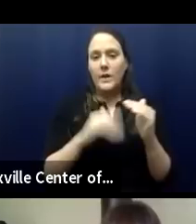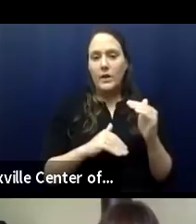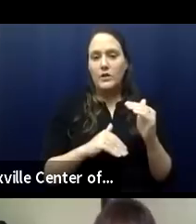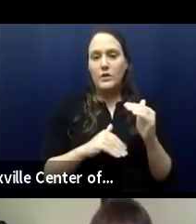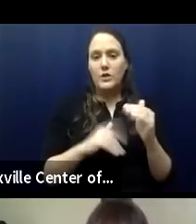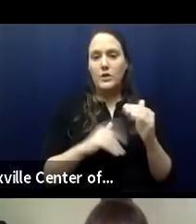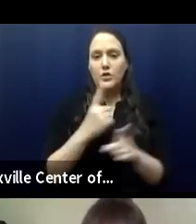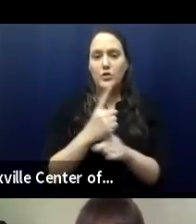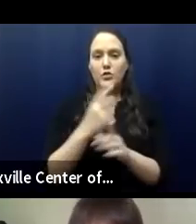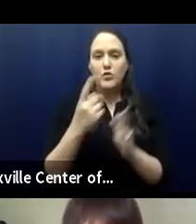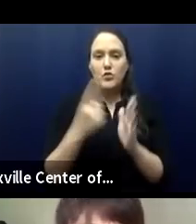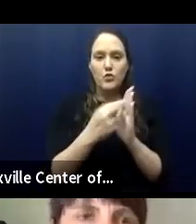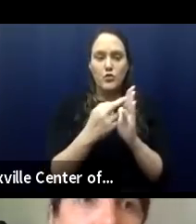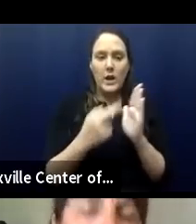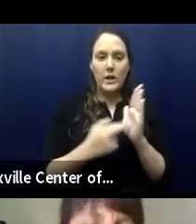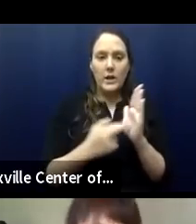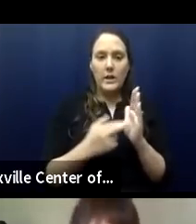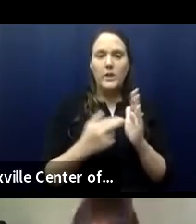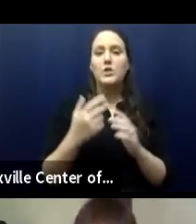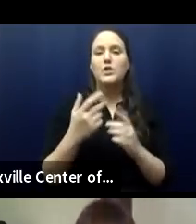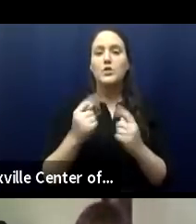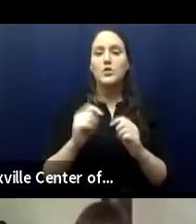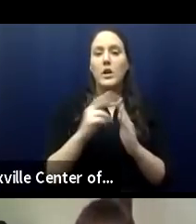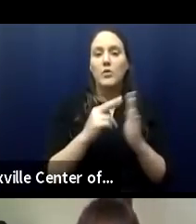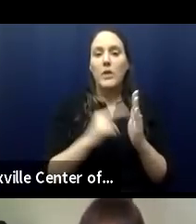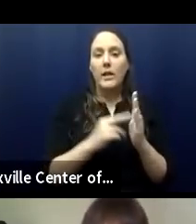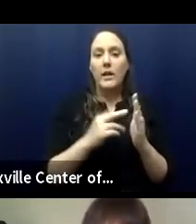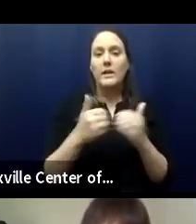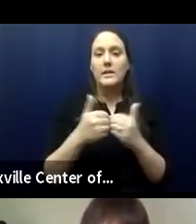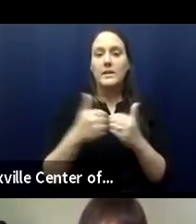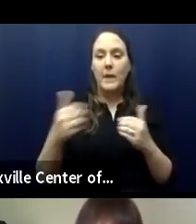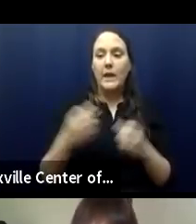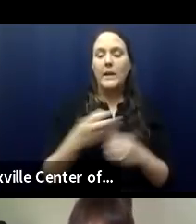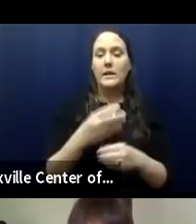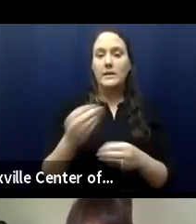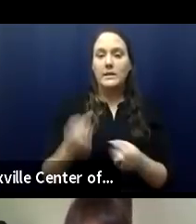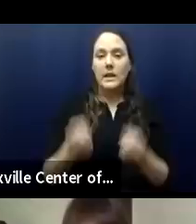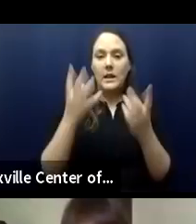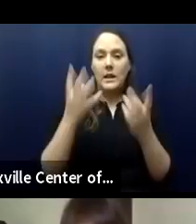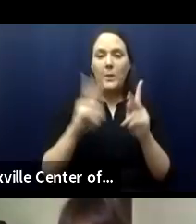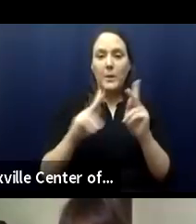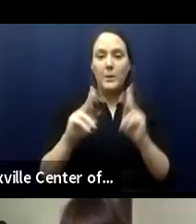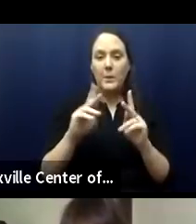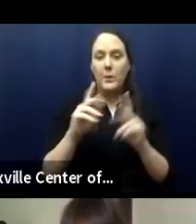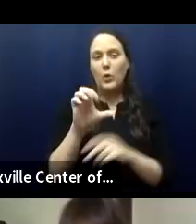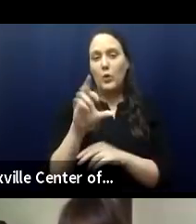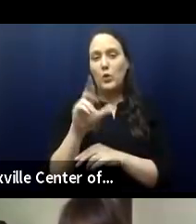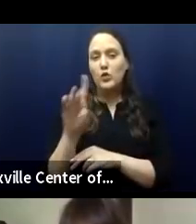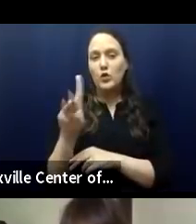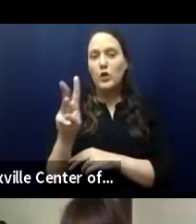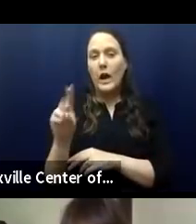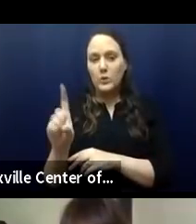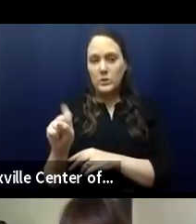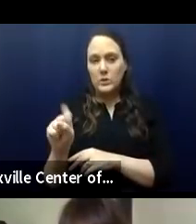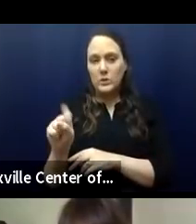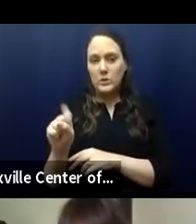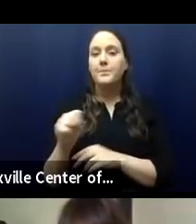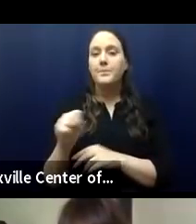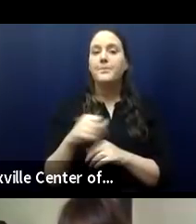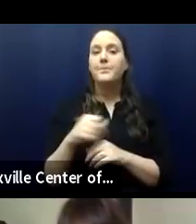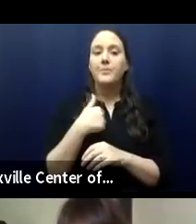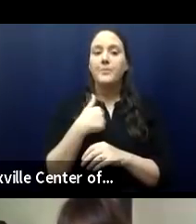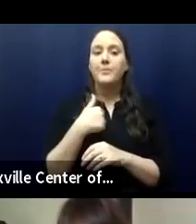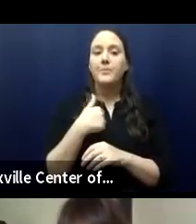regulation, trying to regulate space and numbers of people, in other words, crowds. I've got to tell the public, I